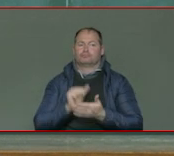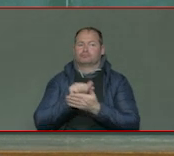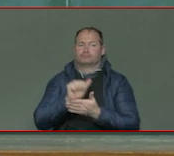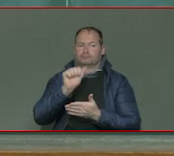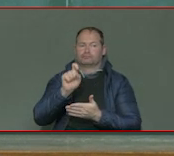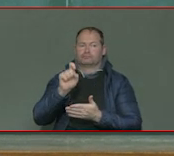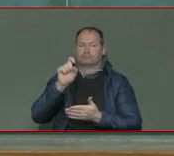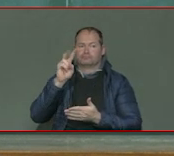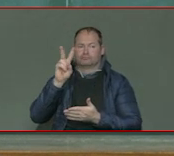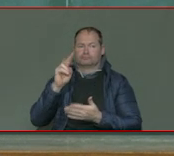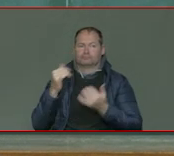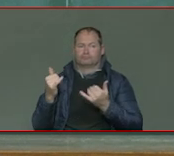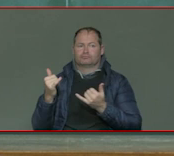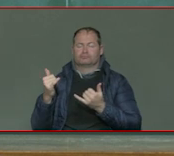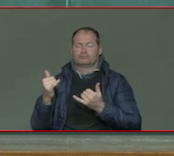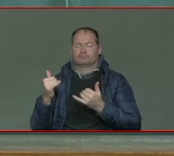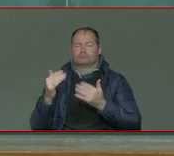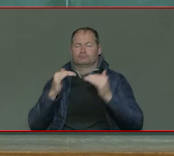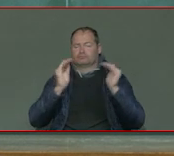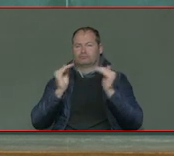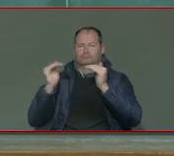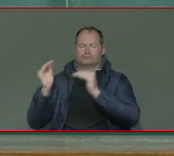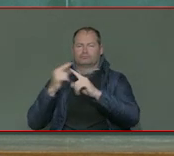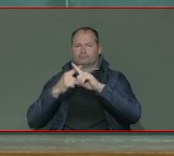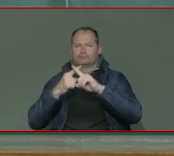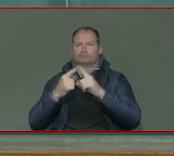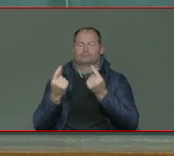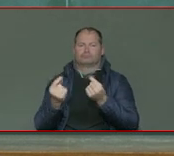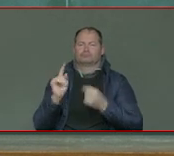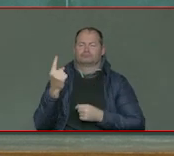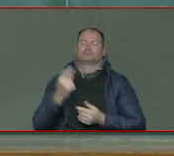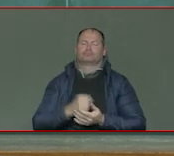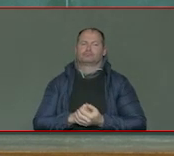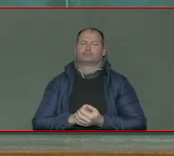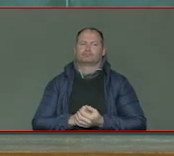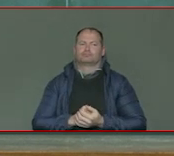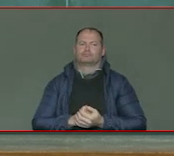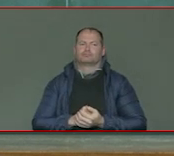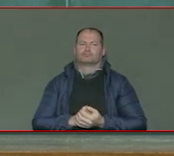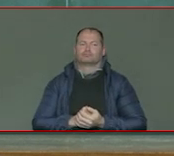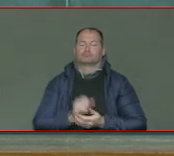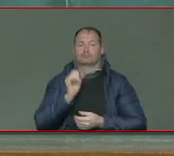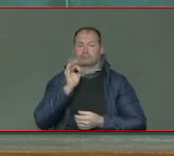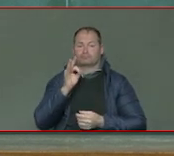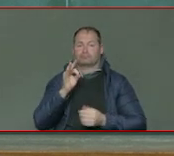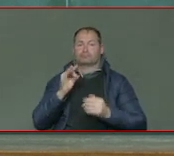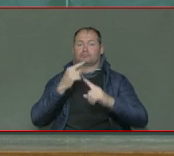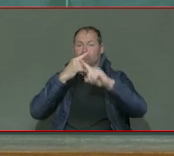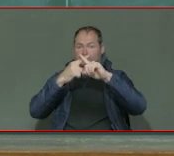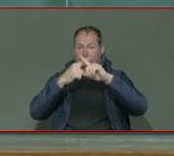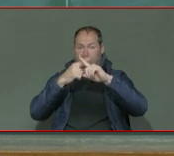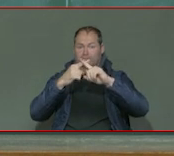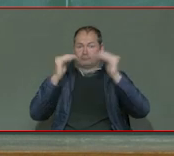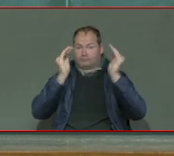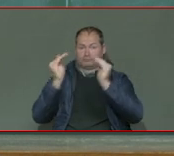negative 12 is negative 24x plus 9. Okay, so when there is multiplication,